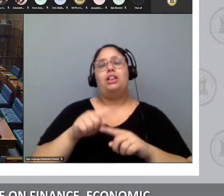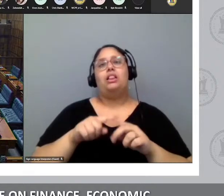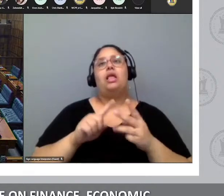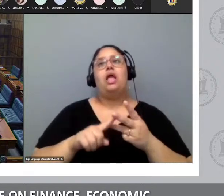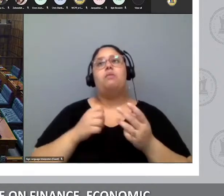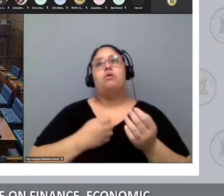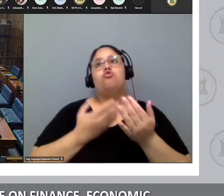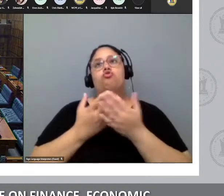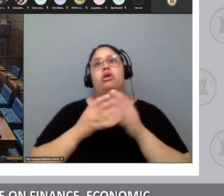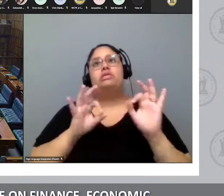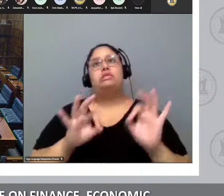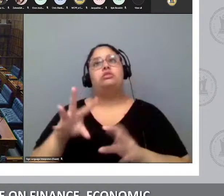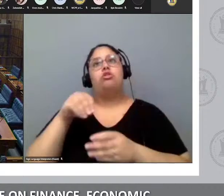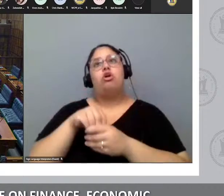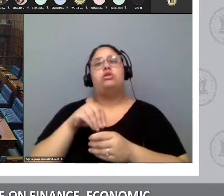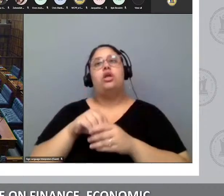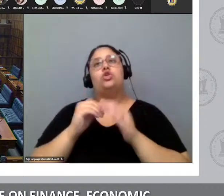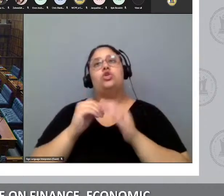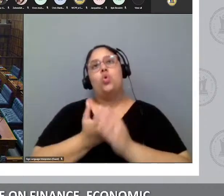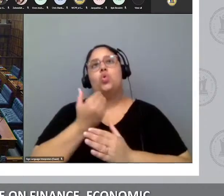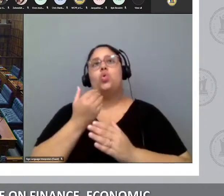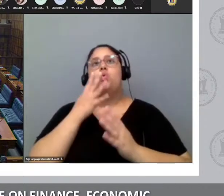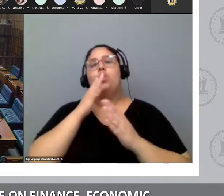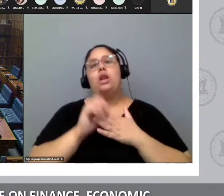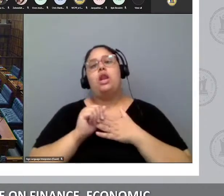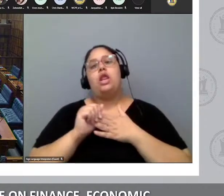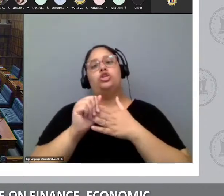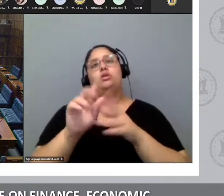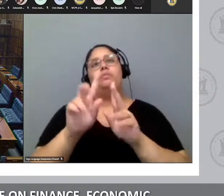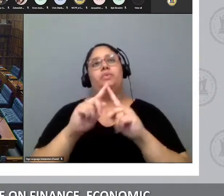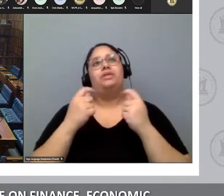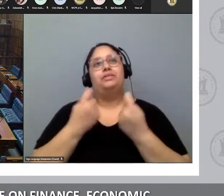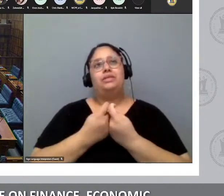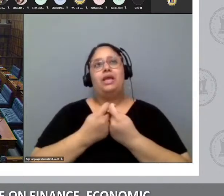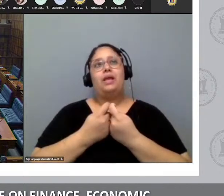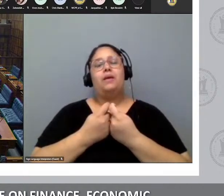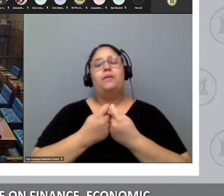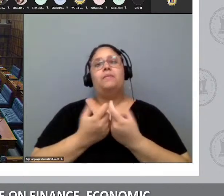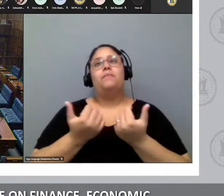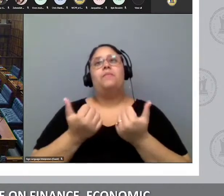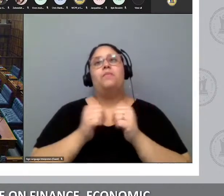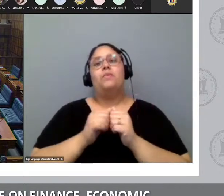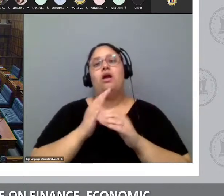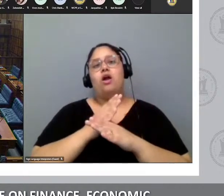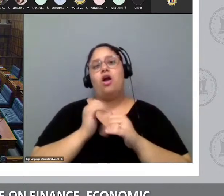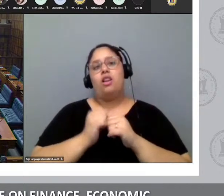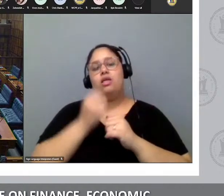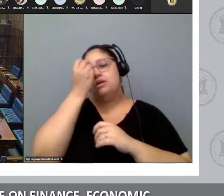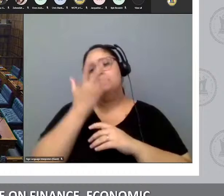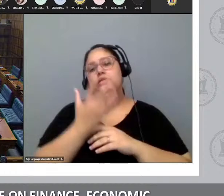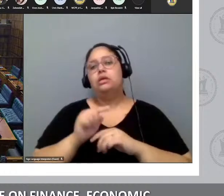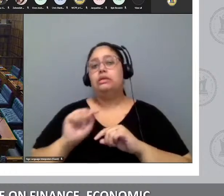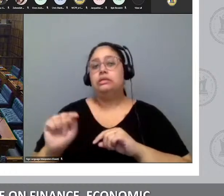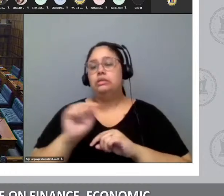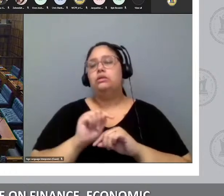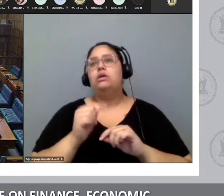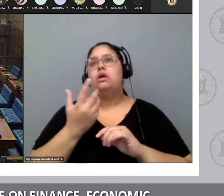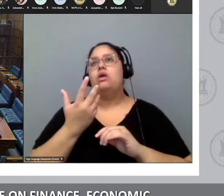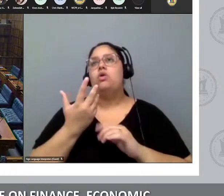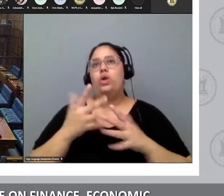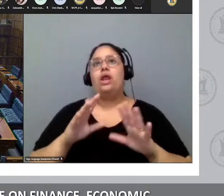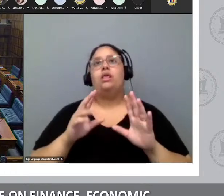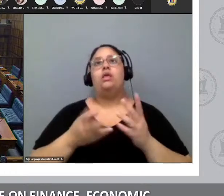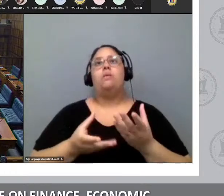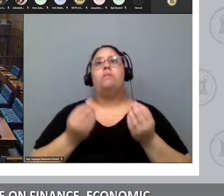this in context that there's a new leadership team um uh which the the colleague says actually has